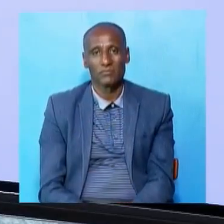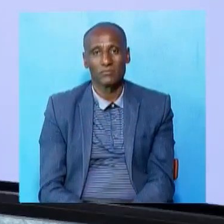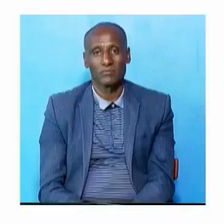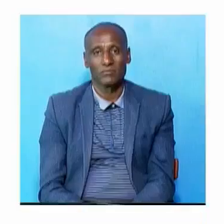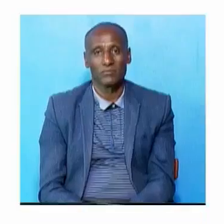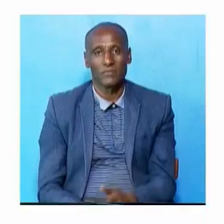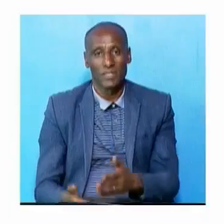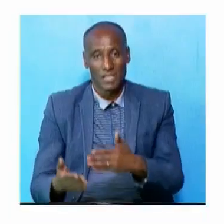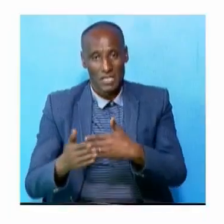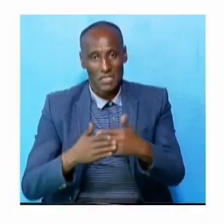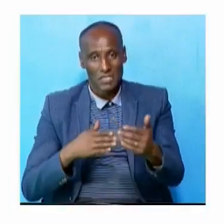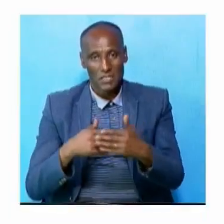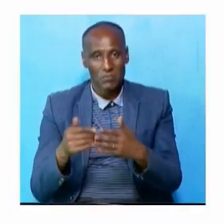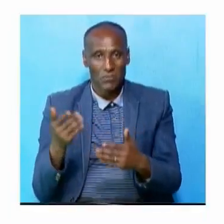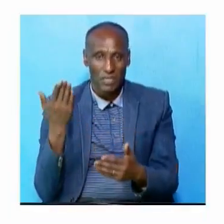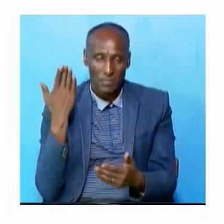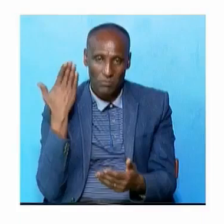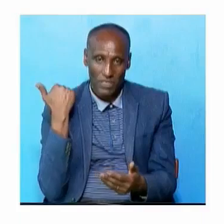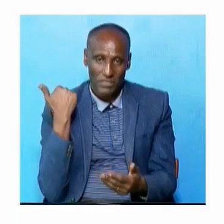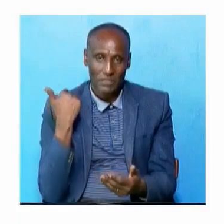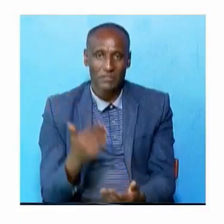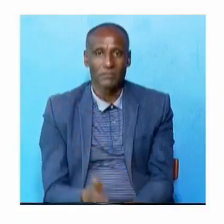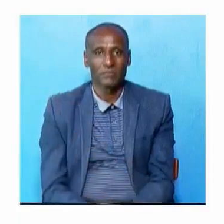Simple past.